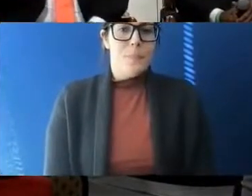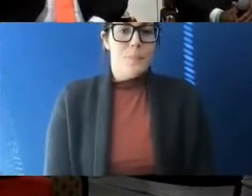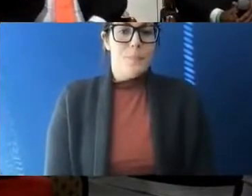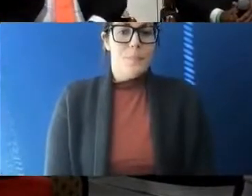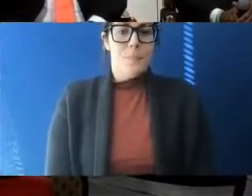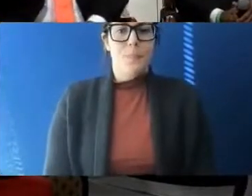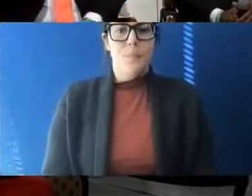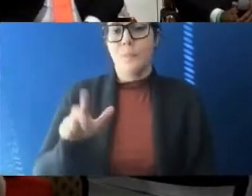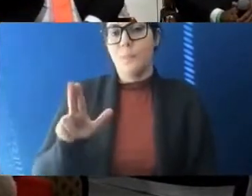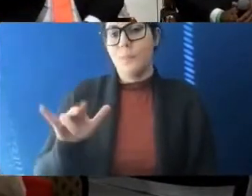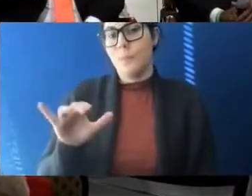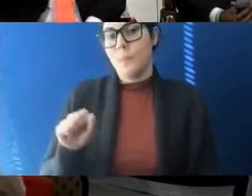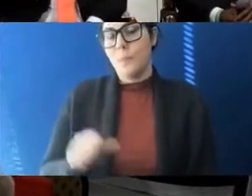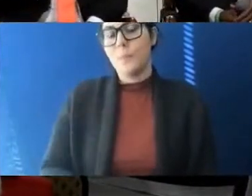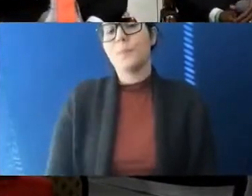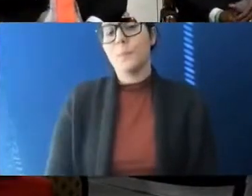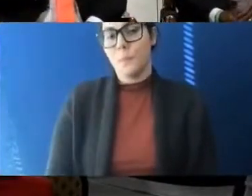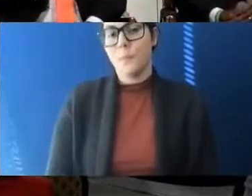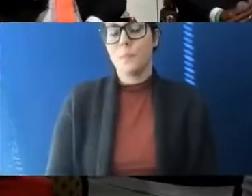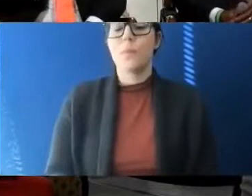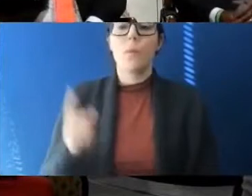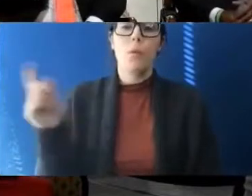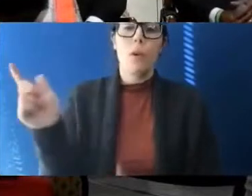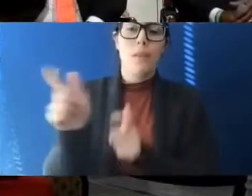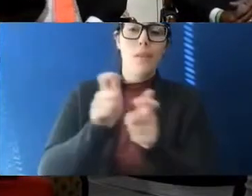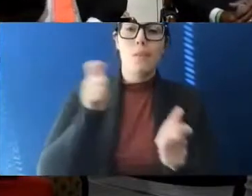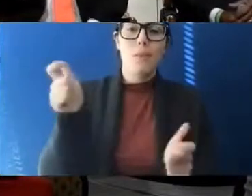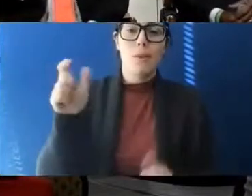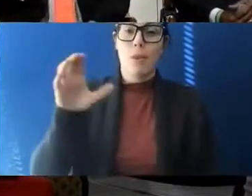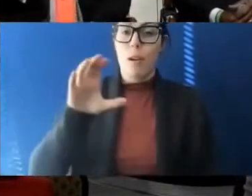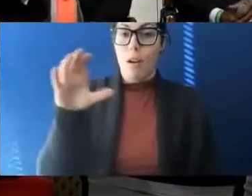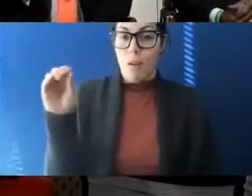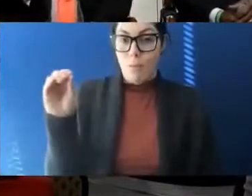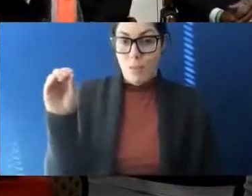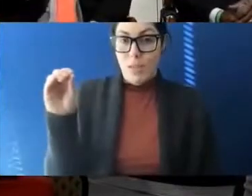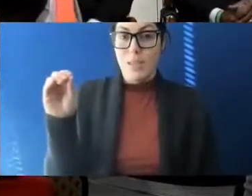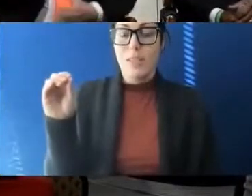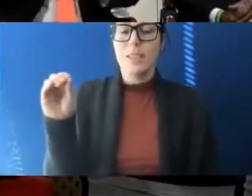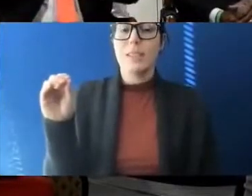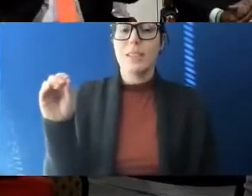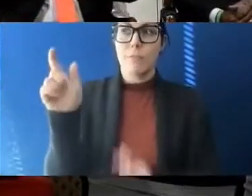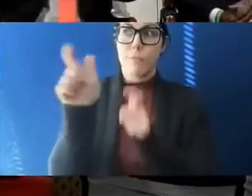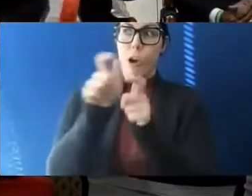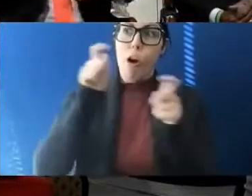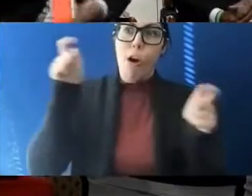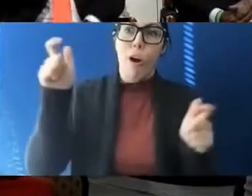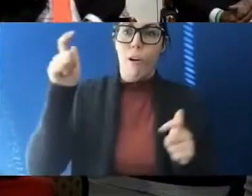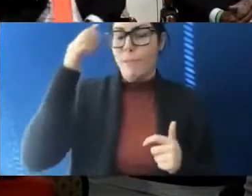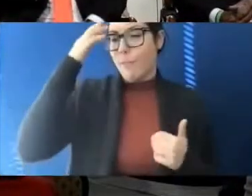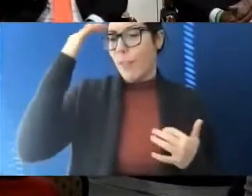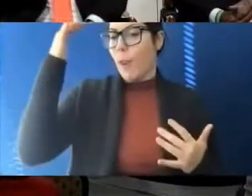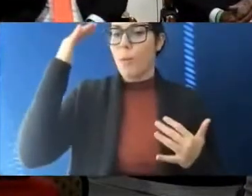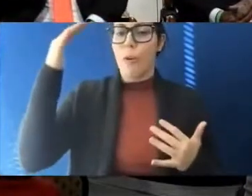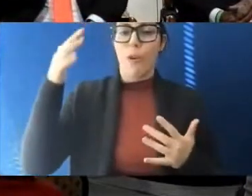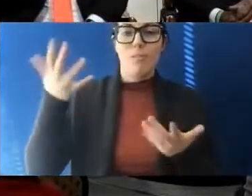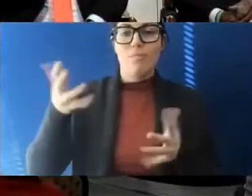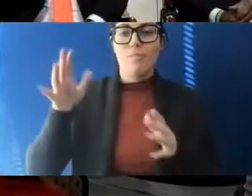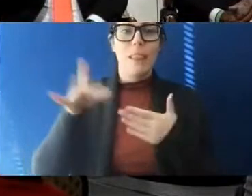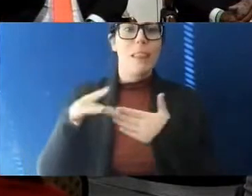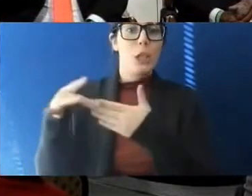So for the global companies or the large philanthropic